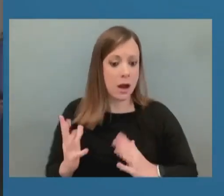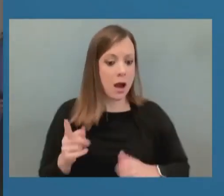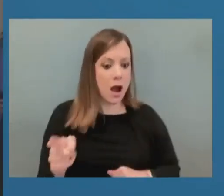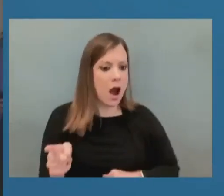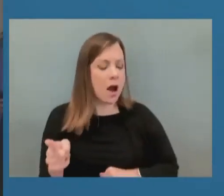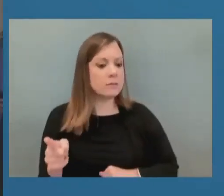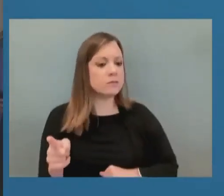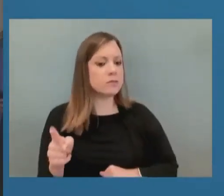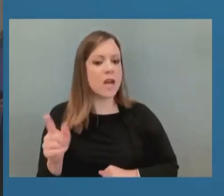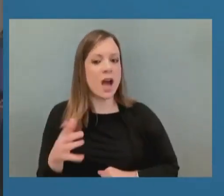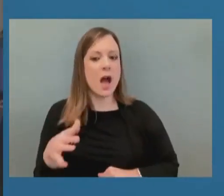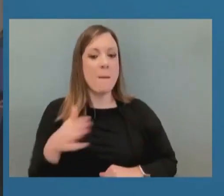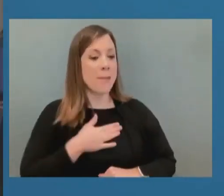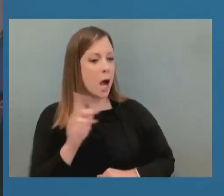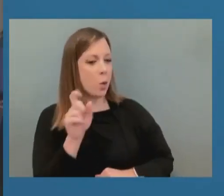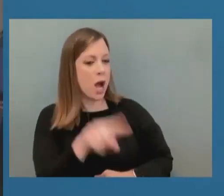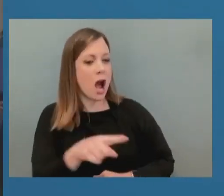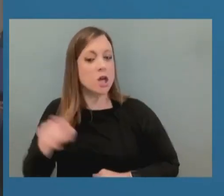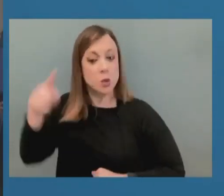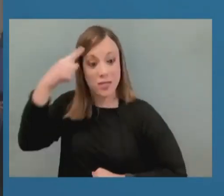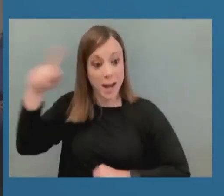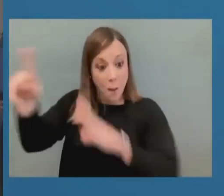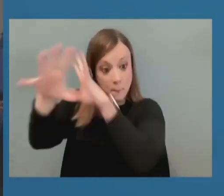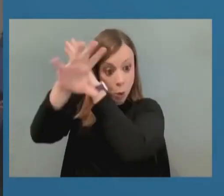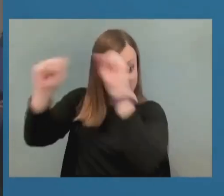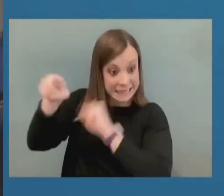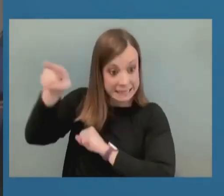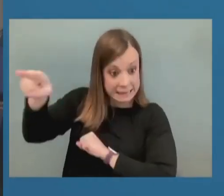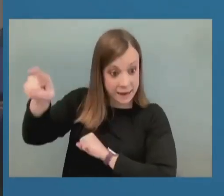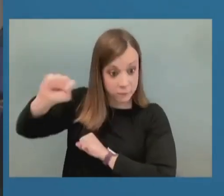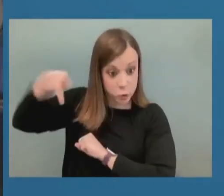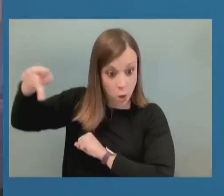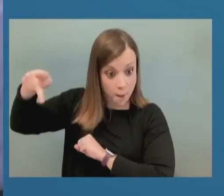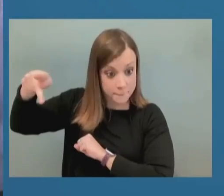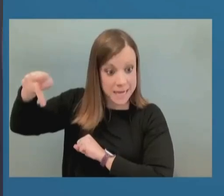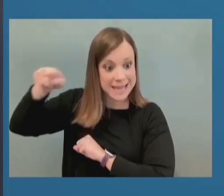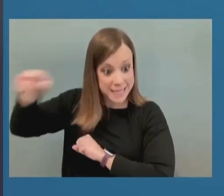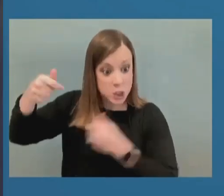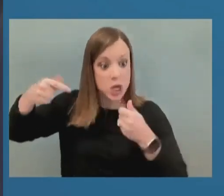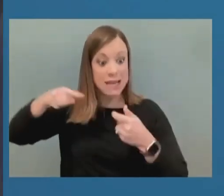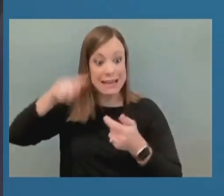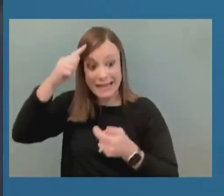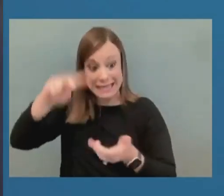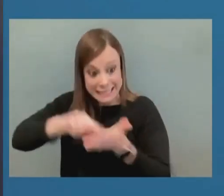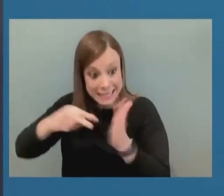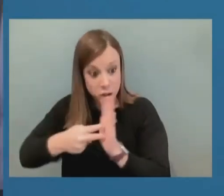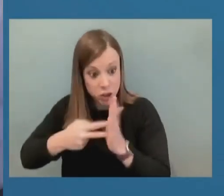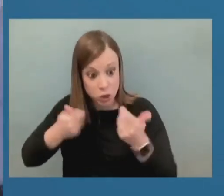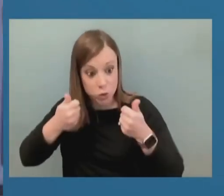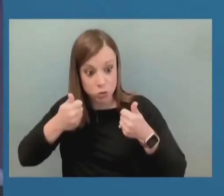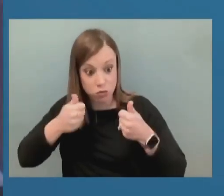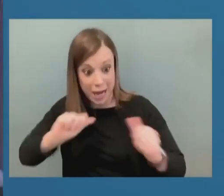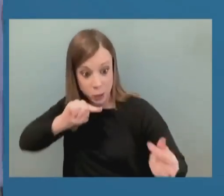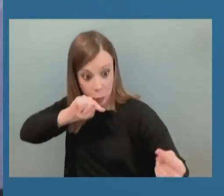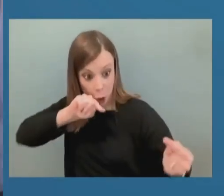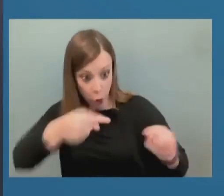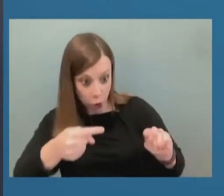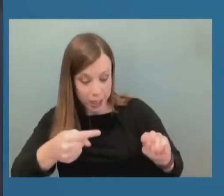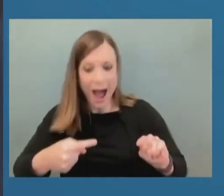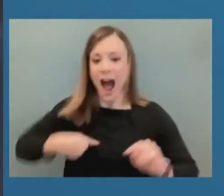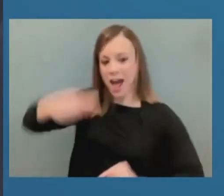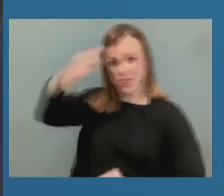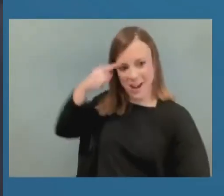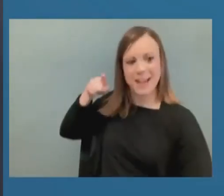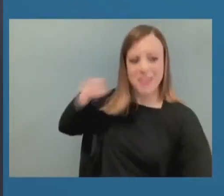believe that the president of the United States is trying to hurt New York City and its economy? I said that I think our commuters are the roadkill on his revenge tour. Yes, I